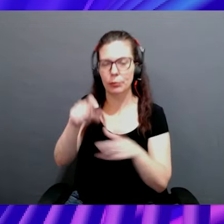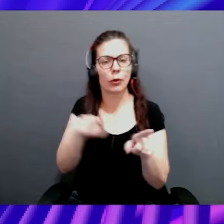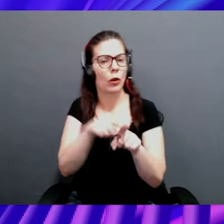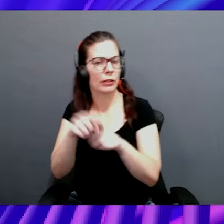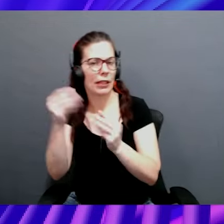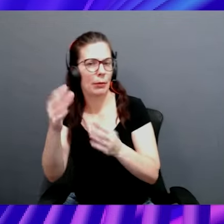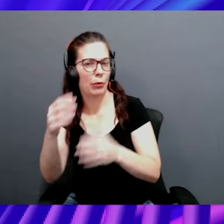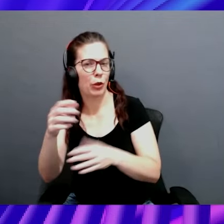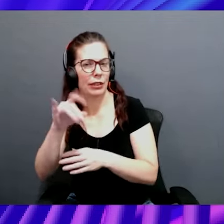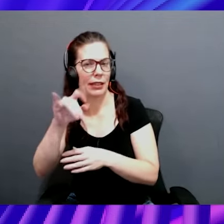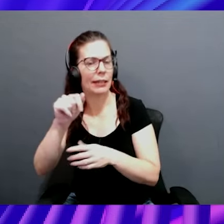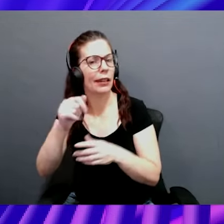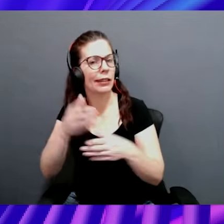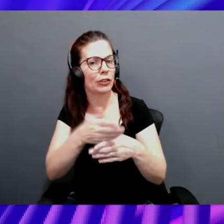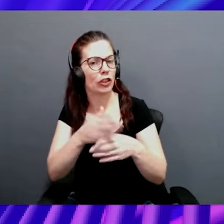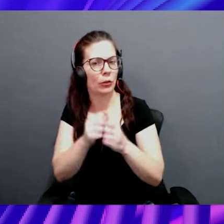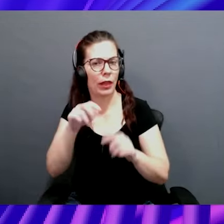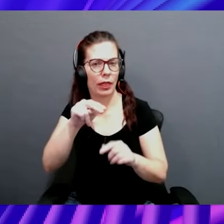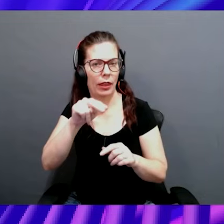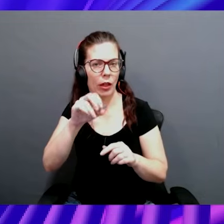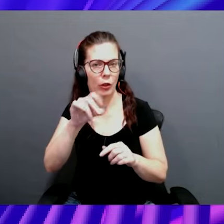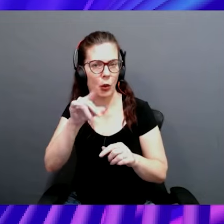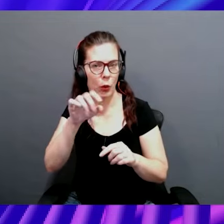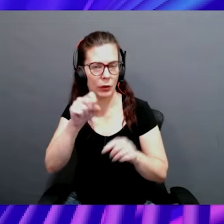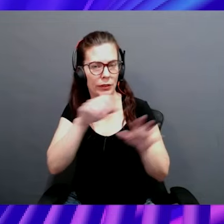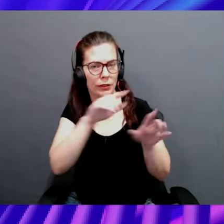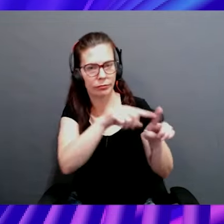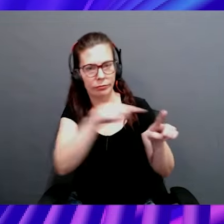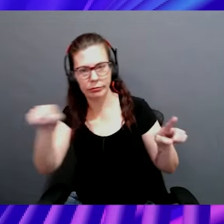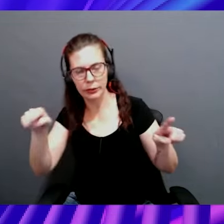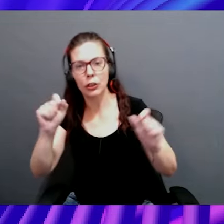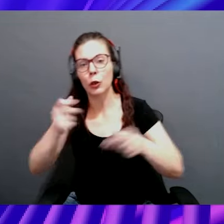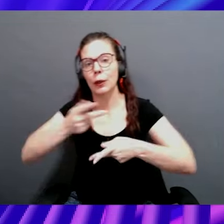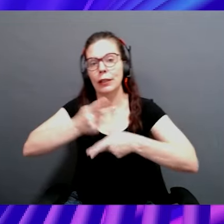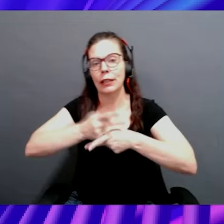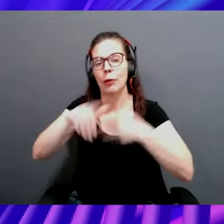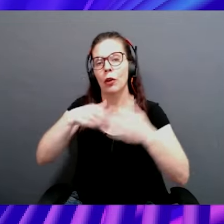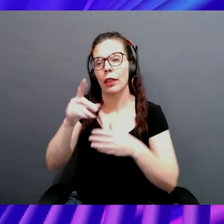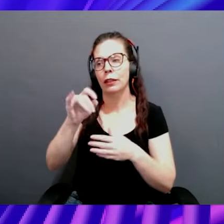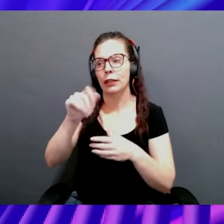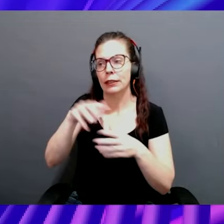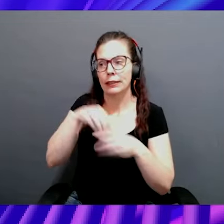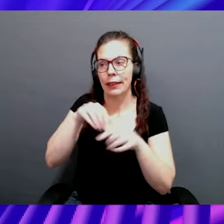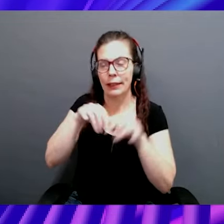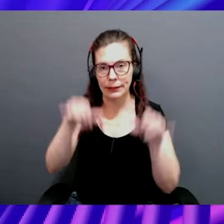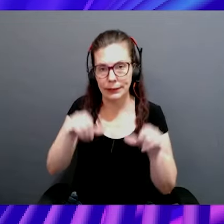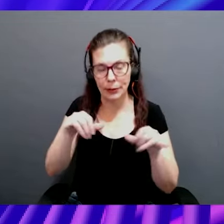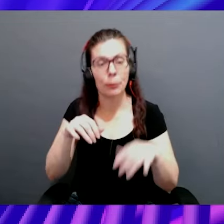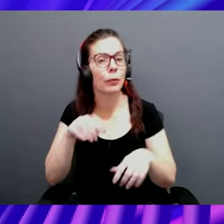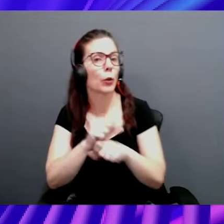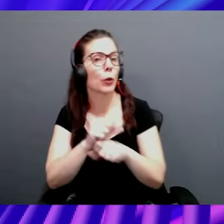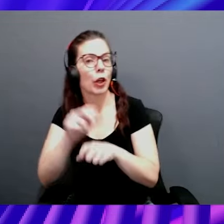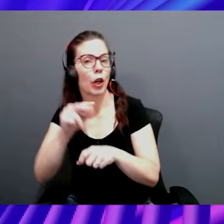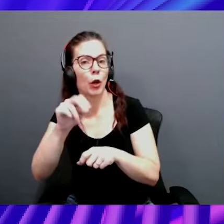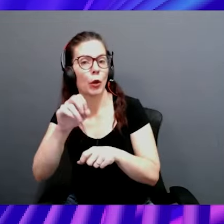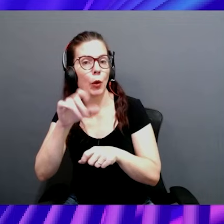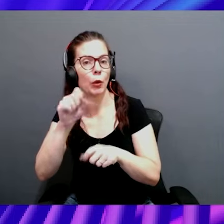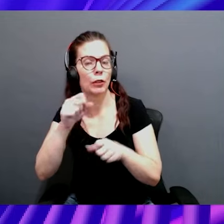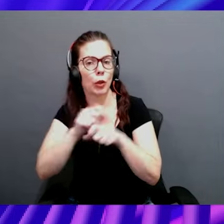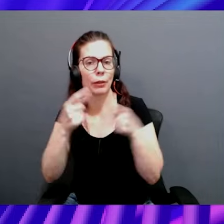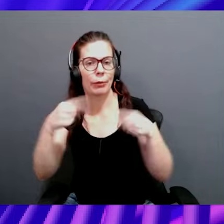those multiple nodes so that you can keep all of the data in the system. And these worker nodes then work in parallel to speed up the